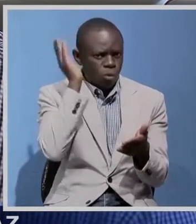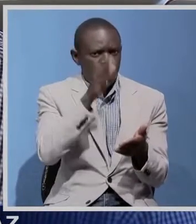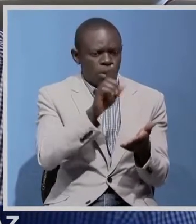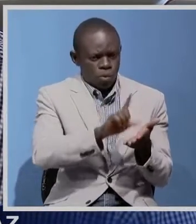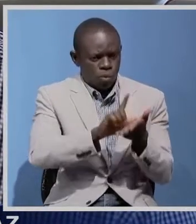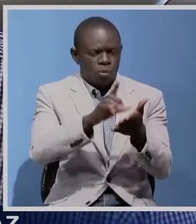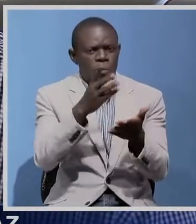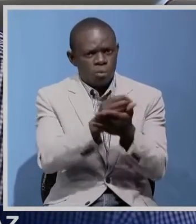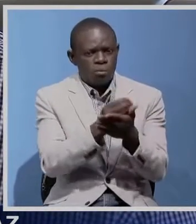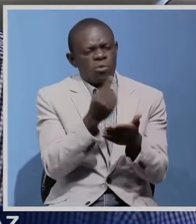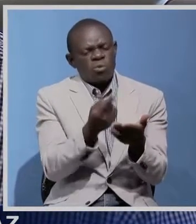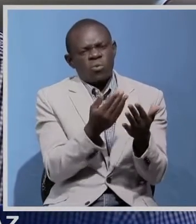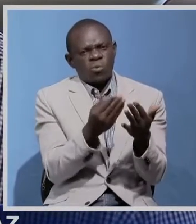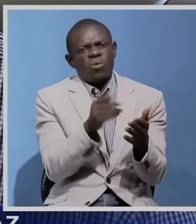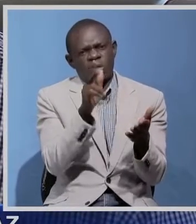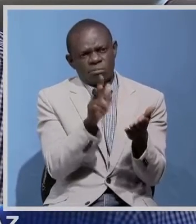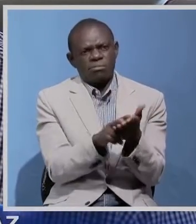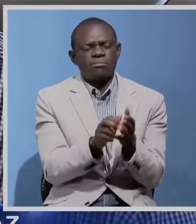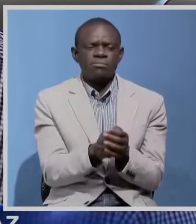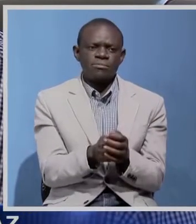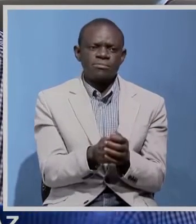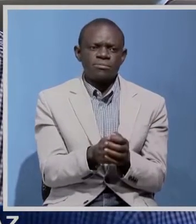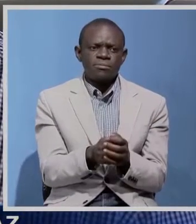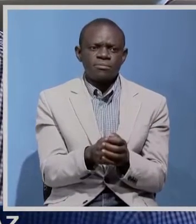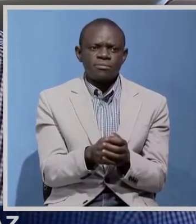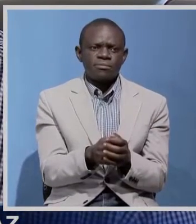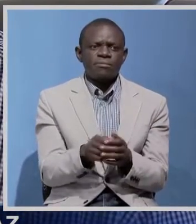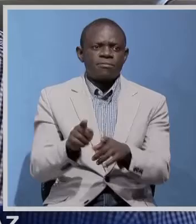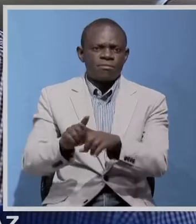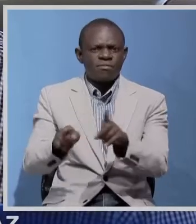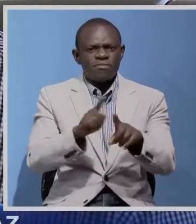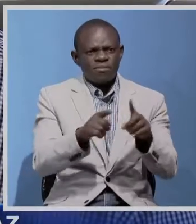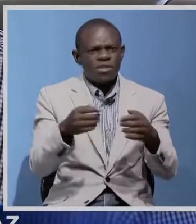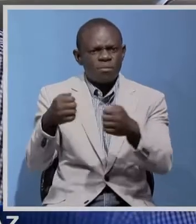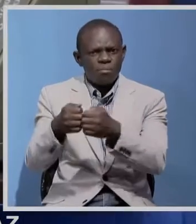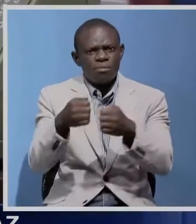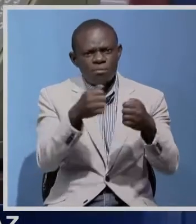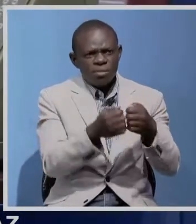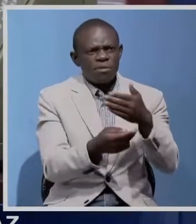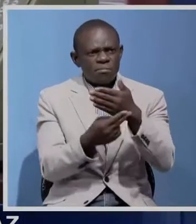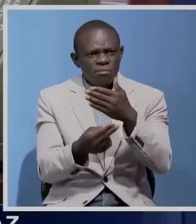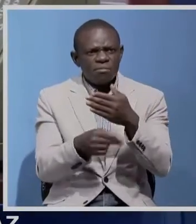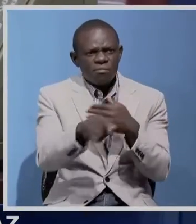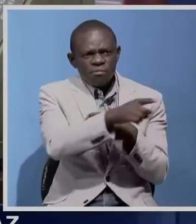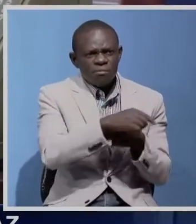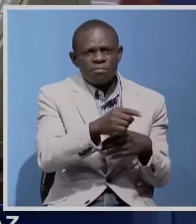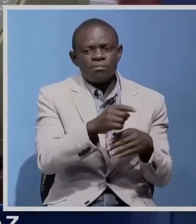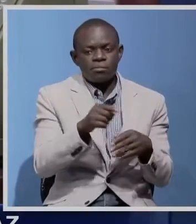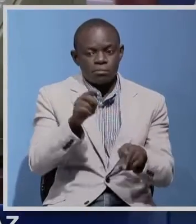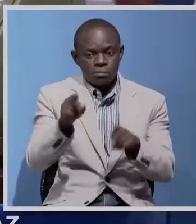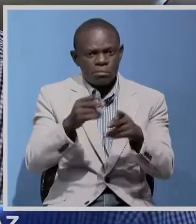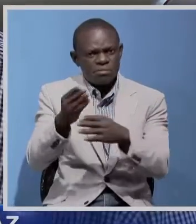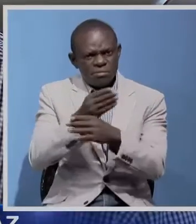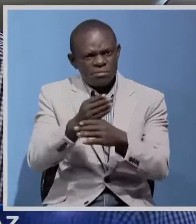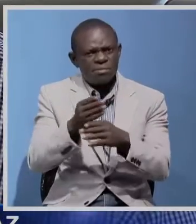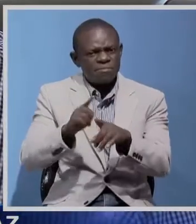application from their various clients, and they are busy also providing solutions. Those who have internal liquidity through their